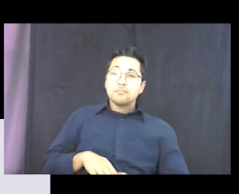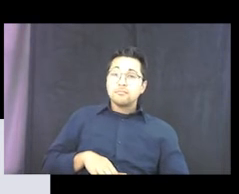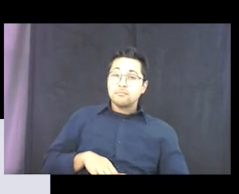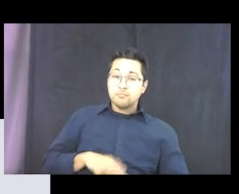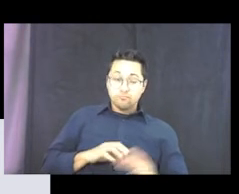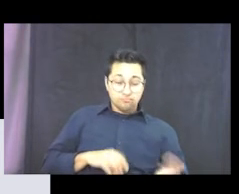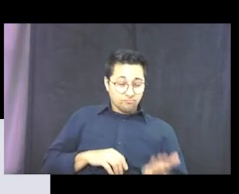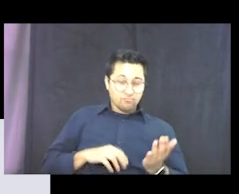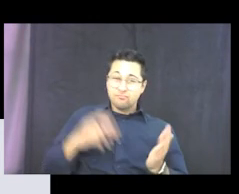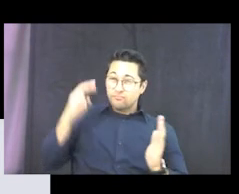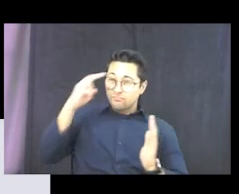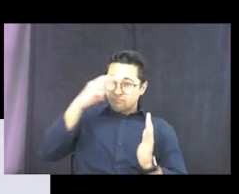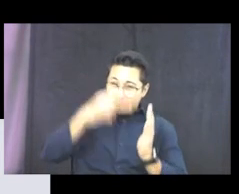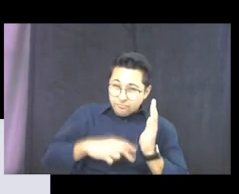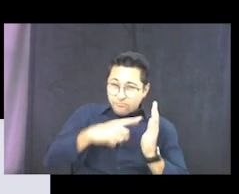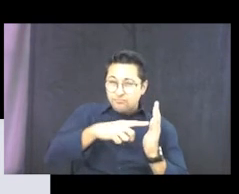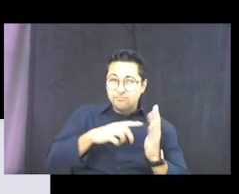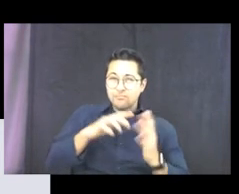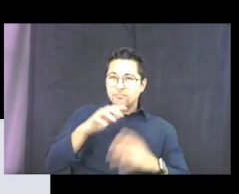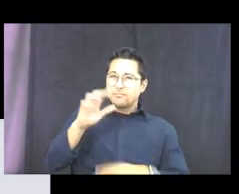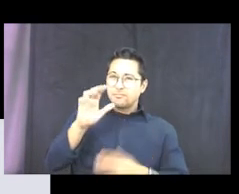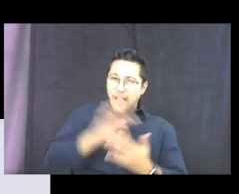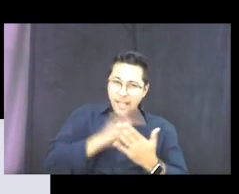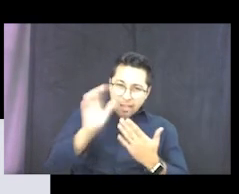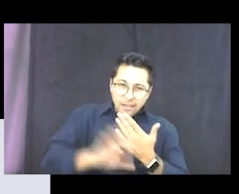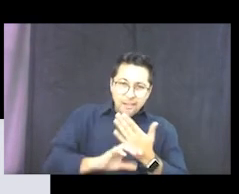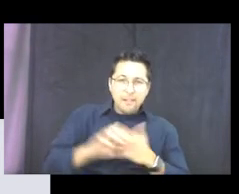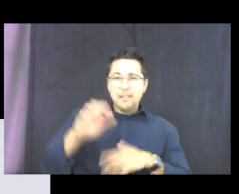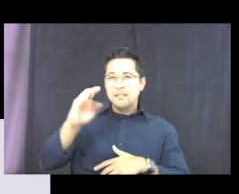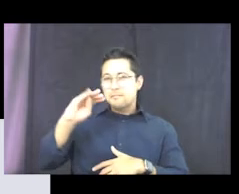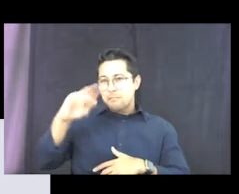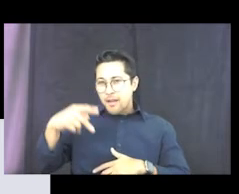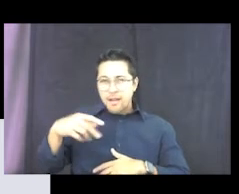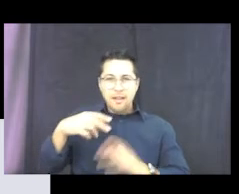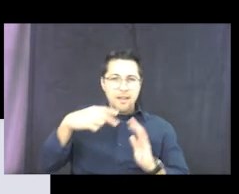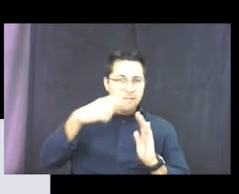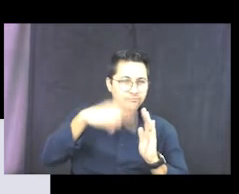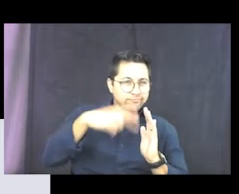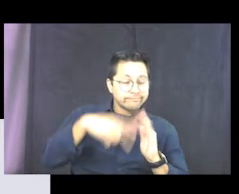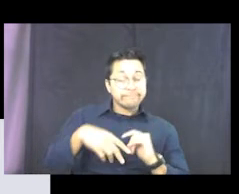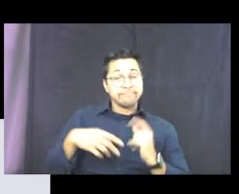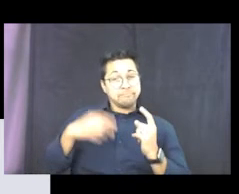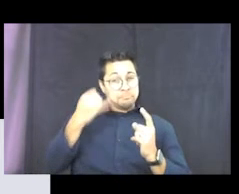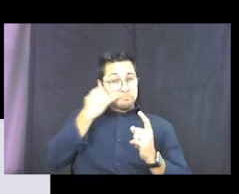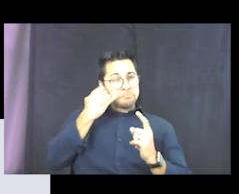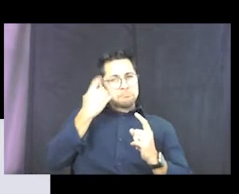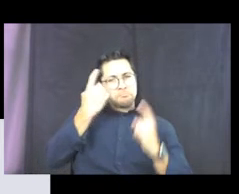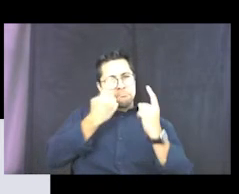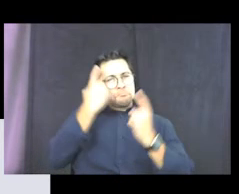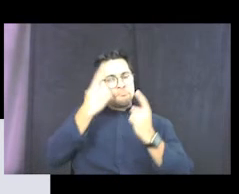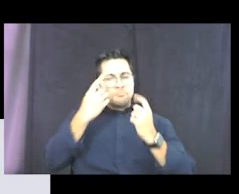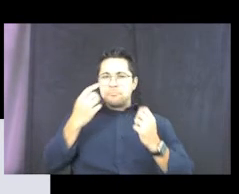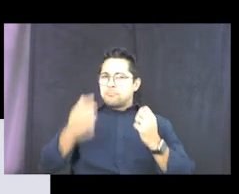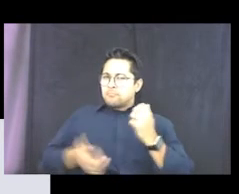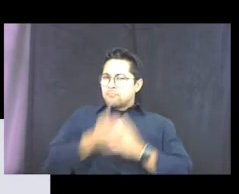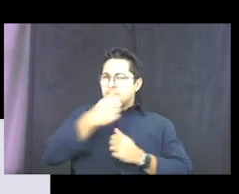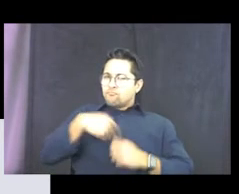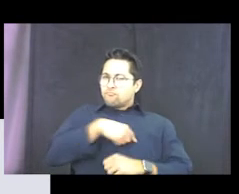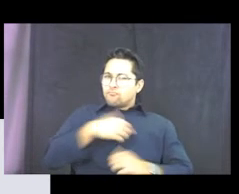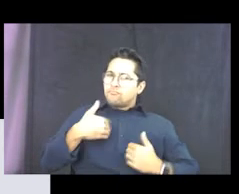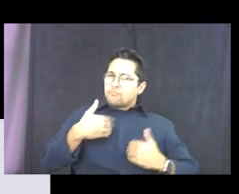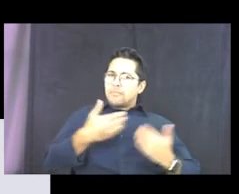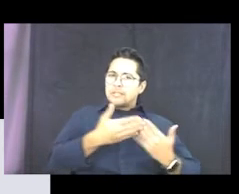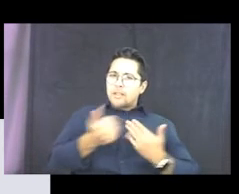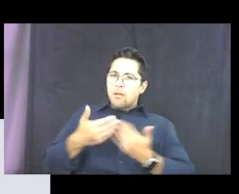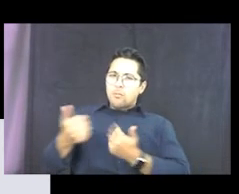these tasks. Calendar, map, reading. If we think about it, for many of us, we had separate tools for